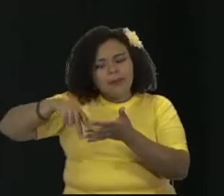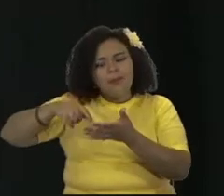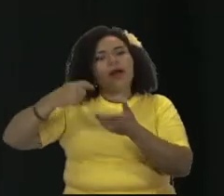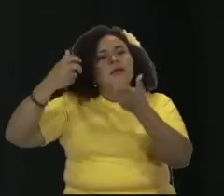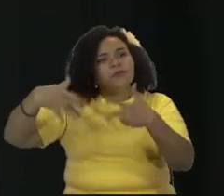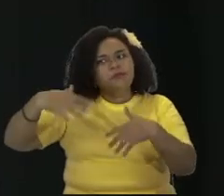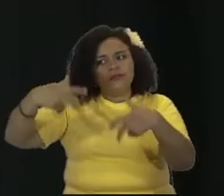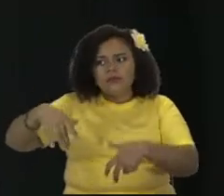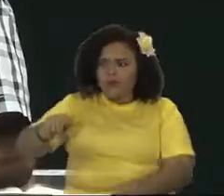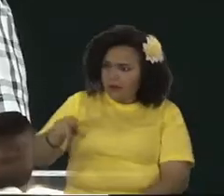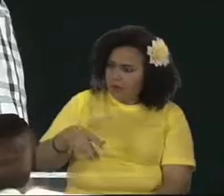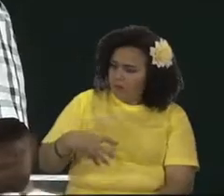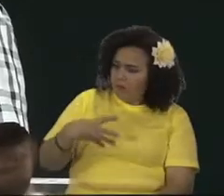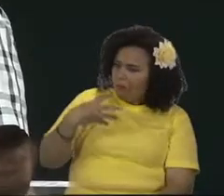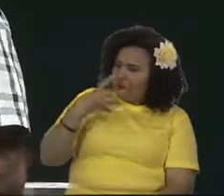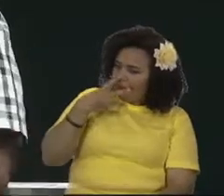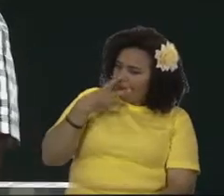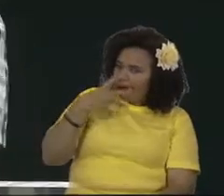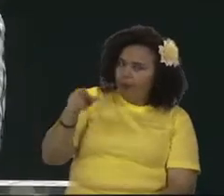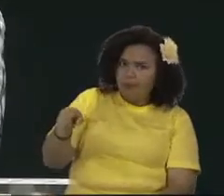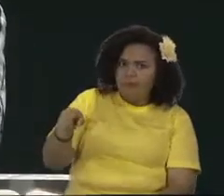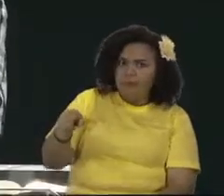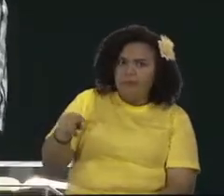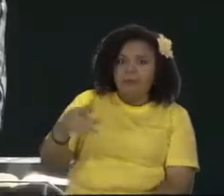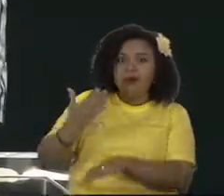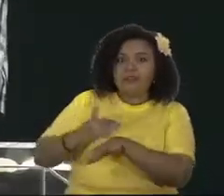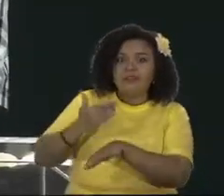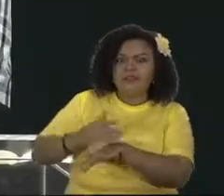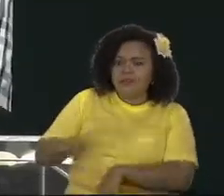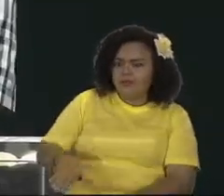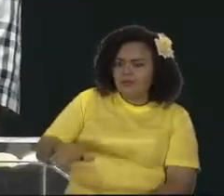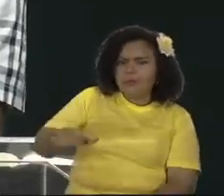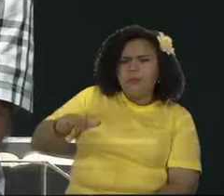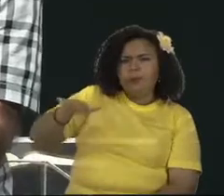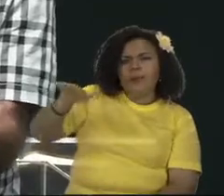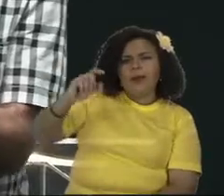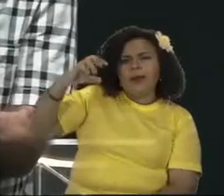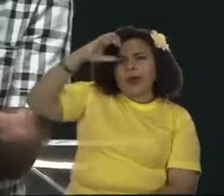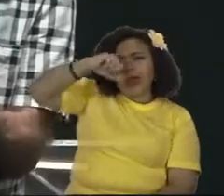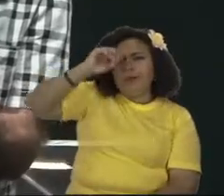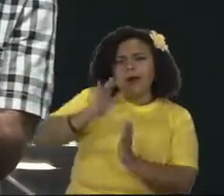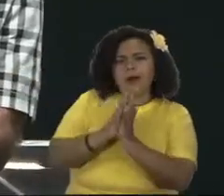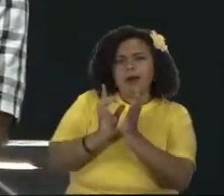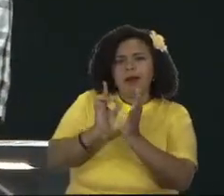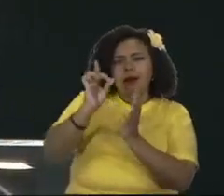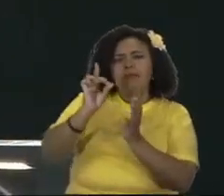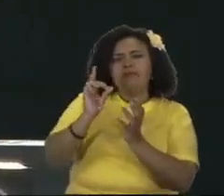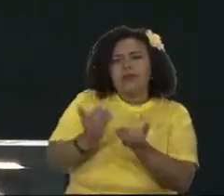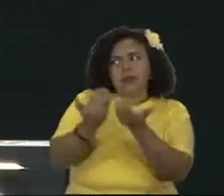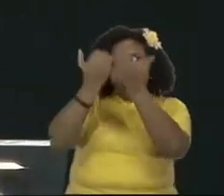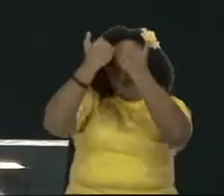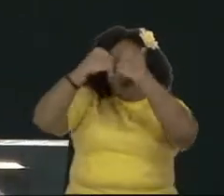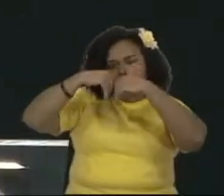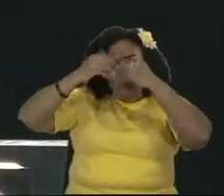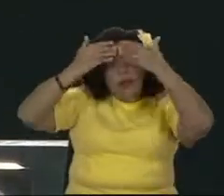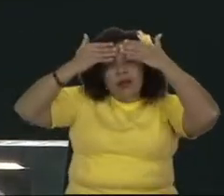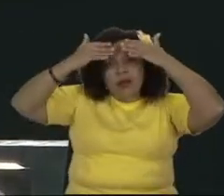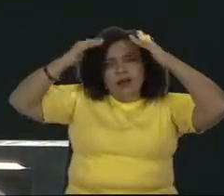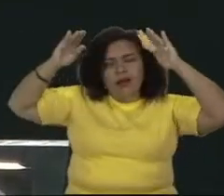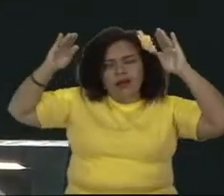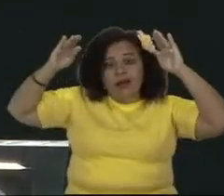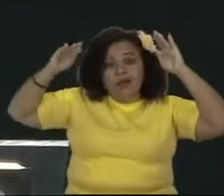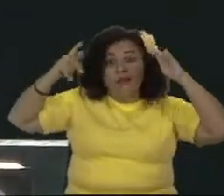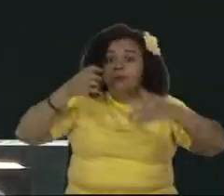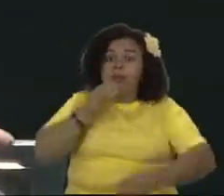glory, but to thank God that He has given us the grace that without the Word